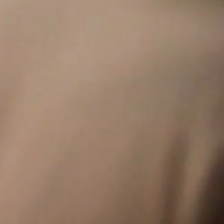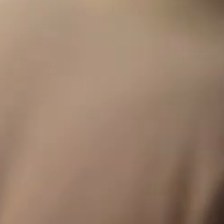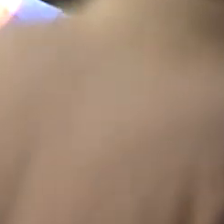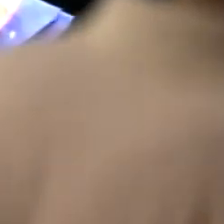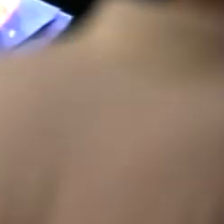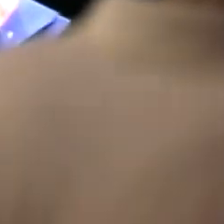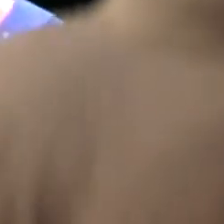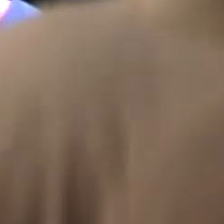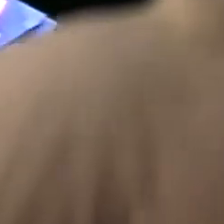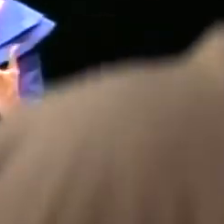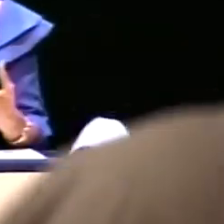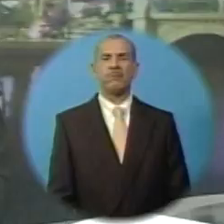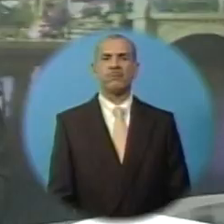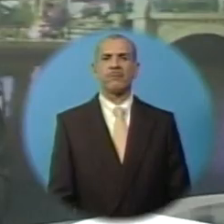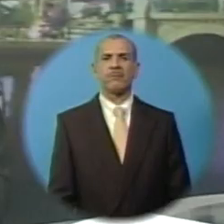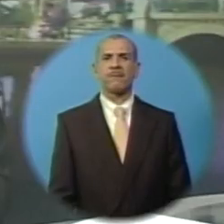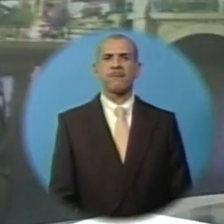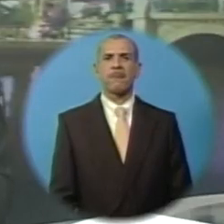be.